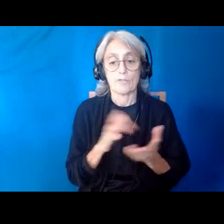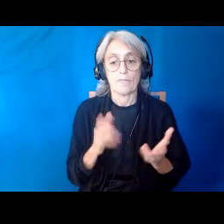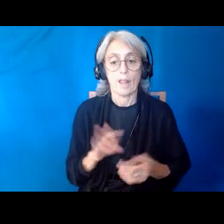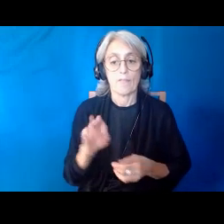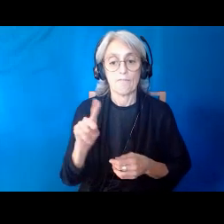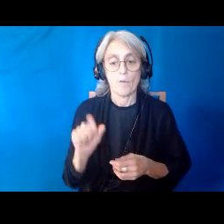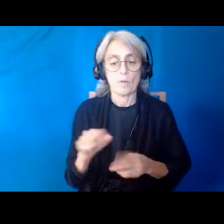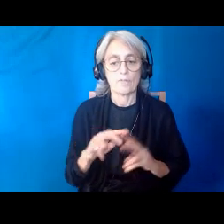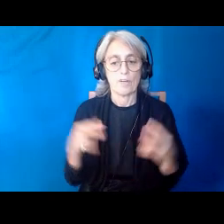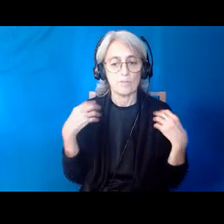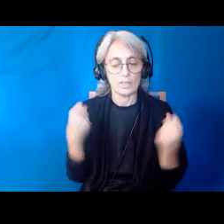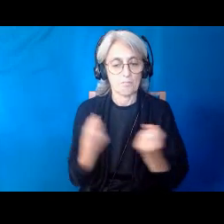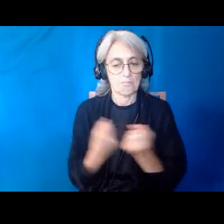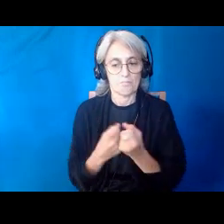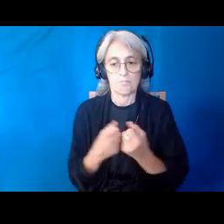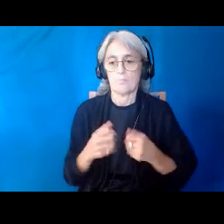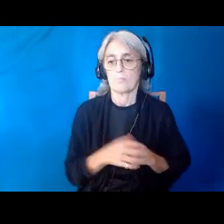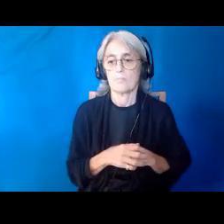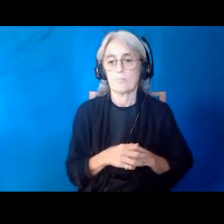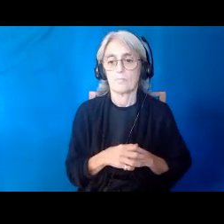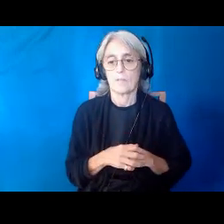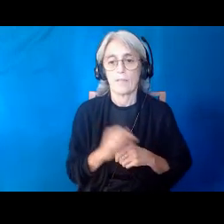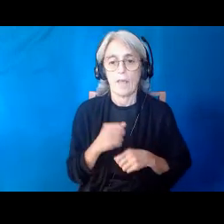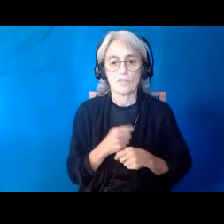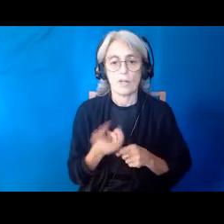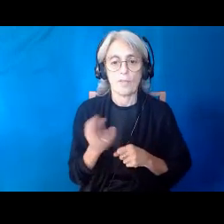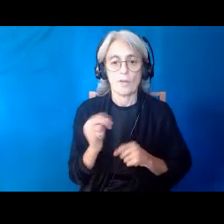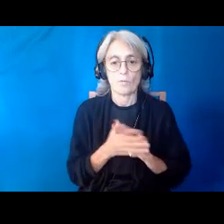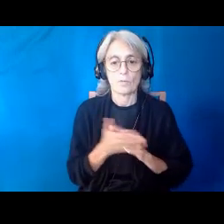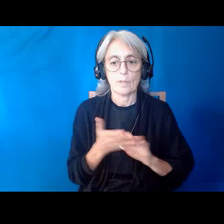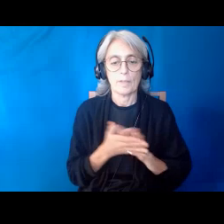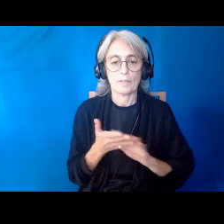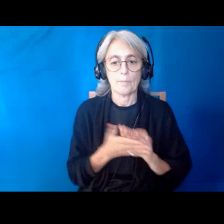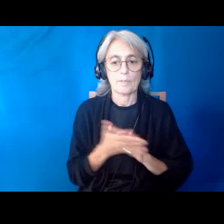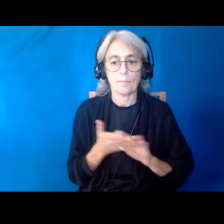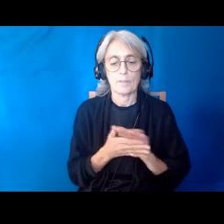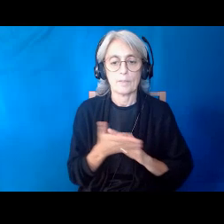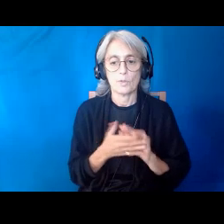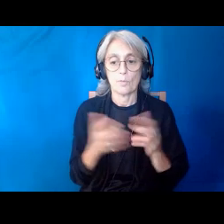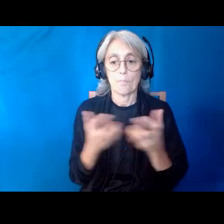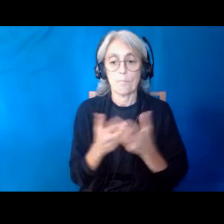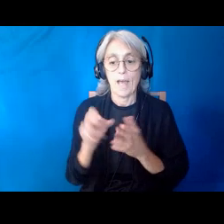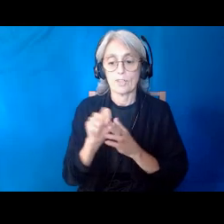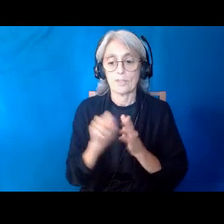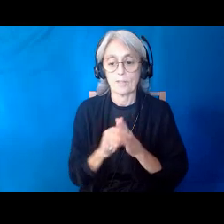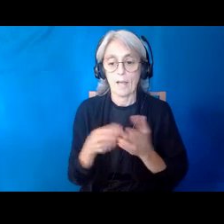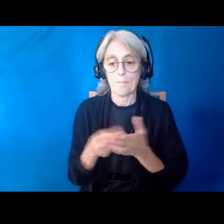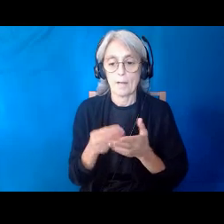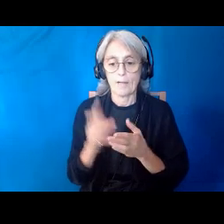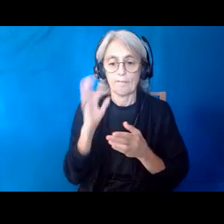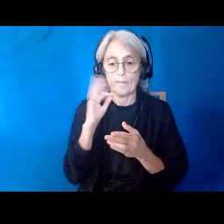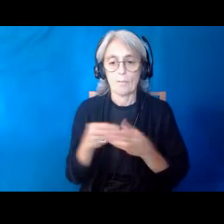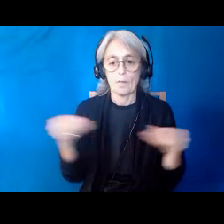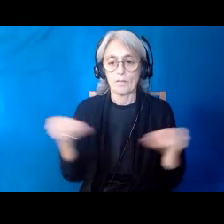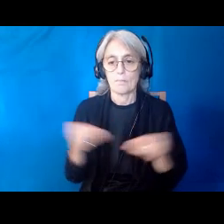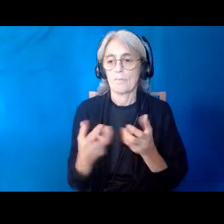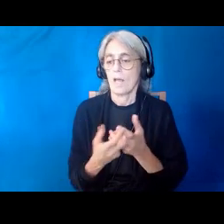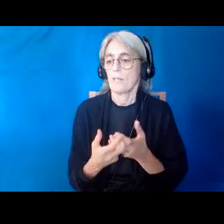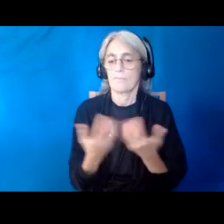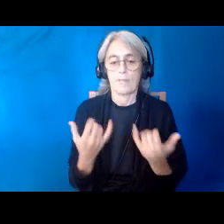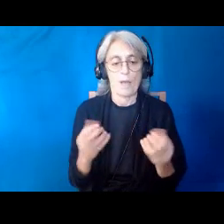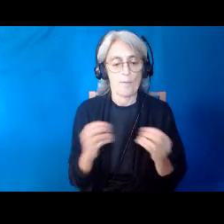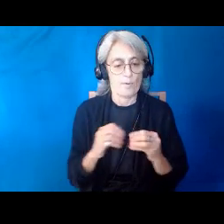that they have to generate their own local sales tax measure to match state and federal dollars, especially now. But Merced did